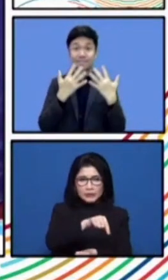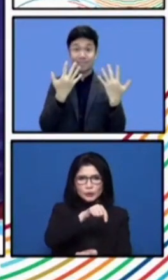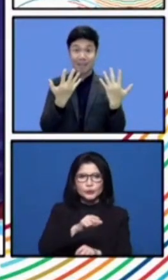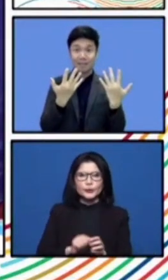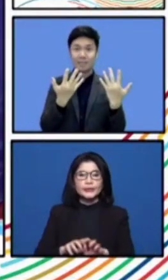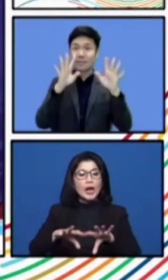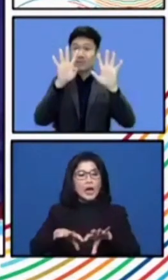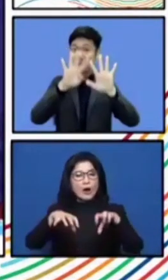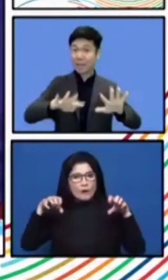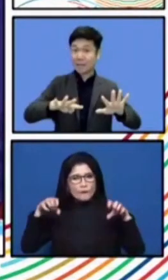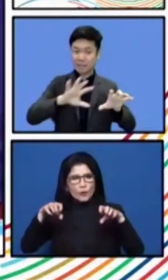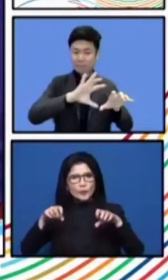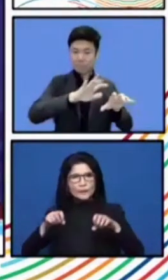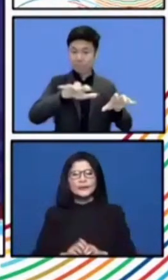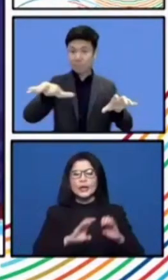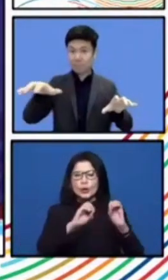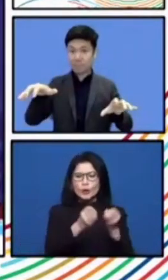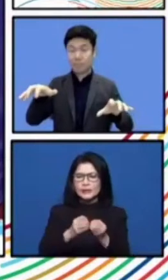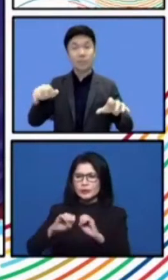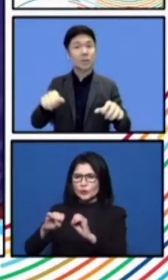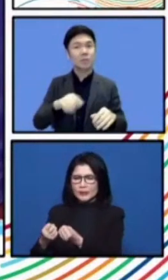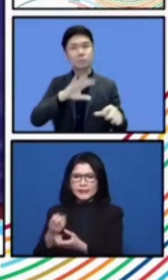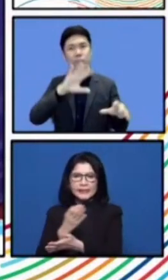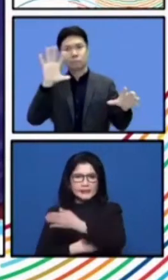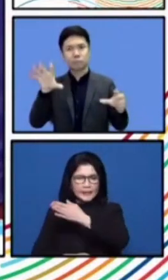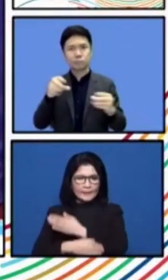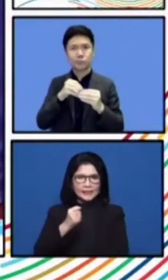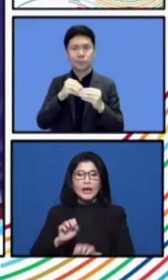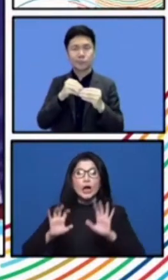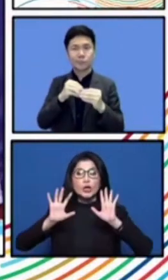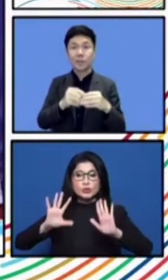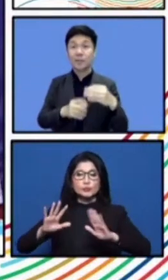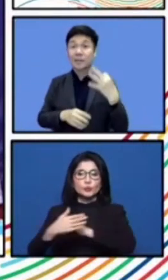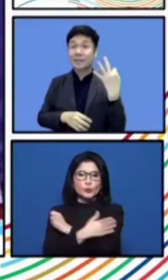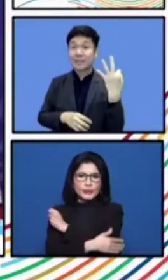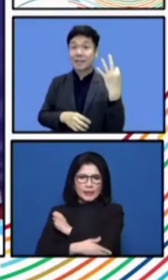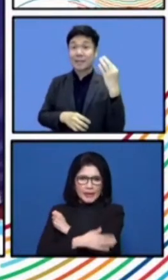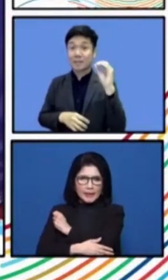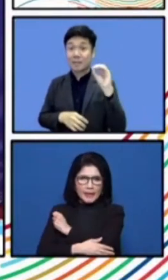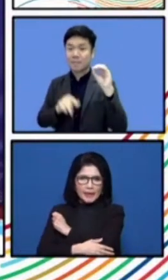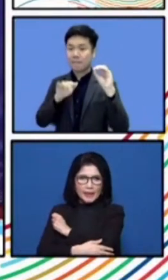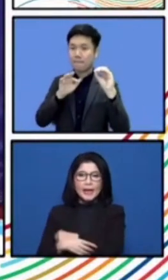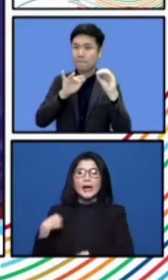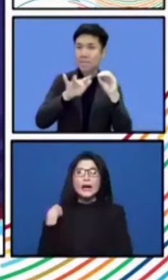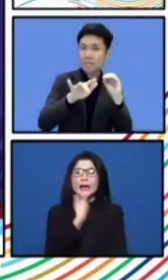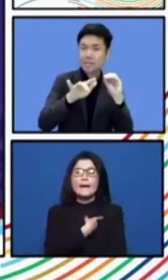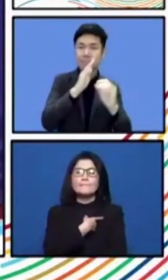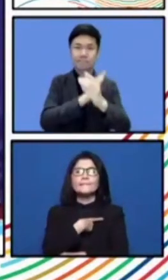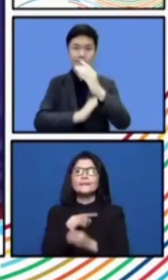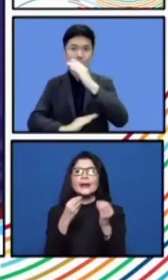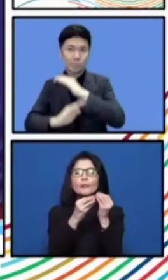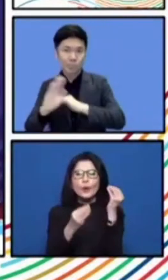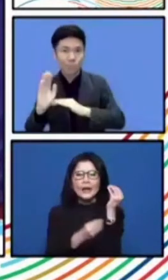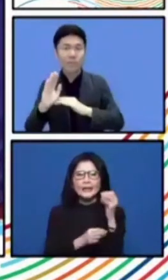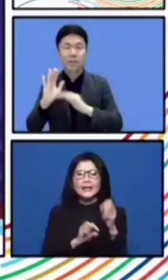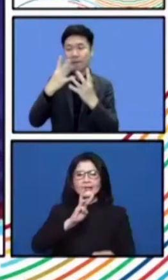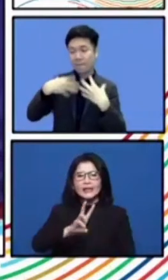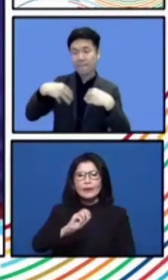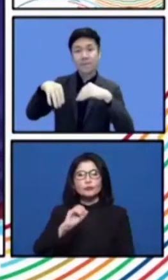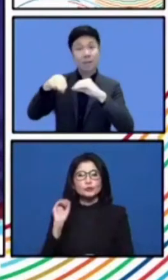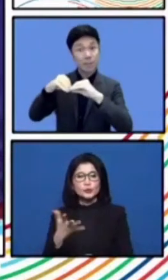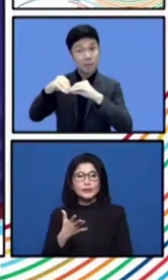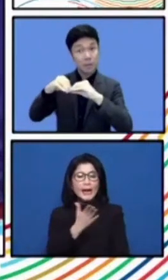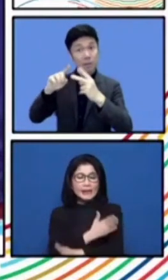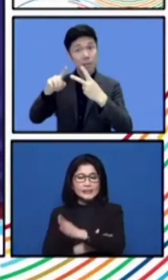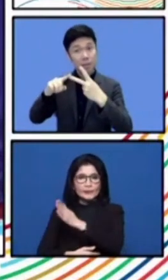about 30 million persons with disabilities their caregivers as well as the opds